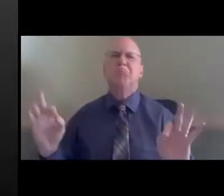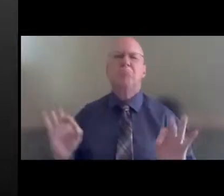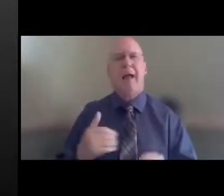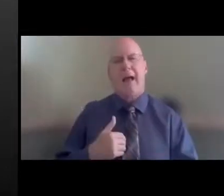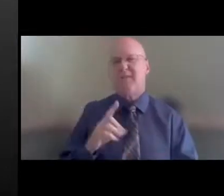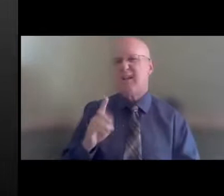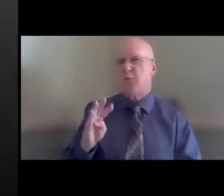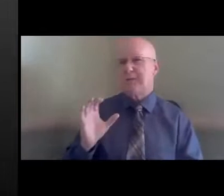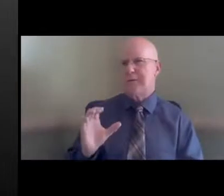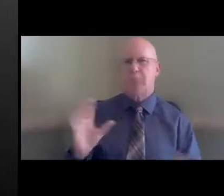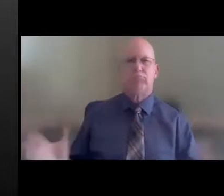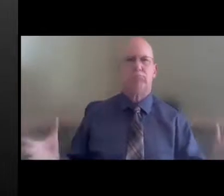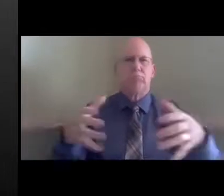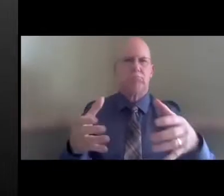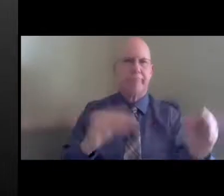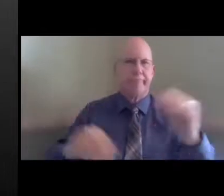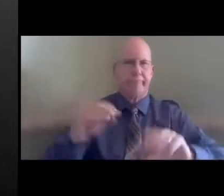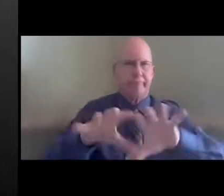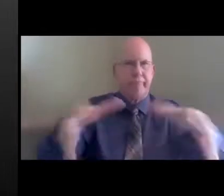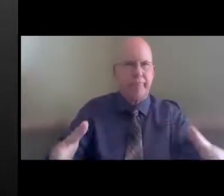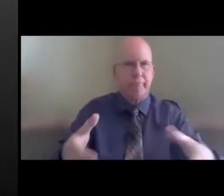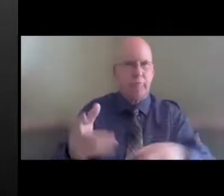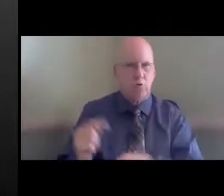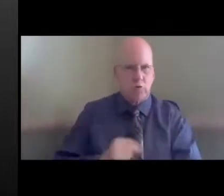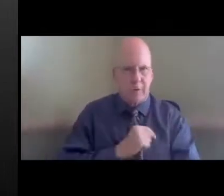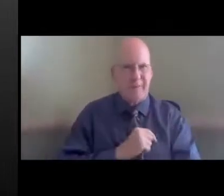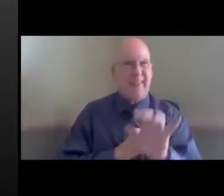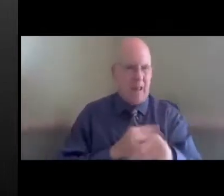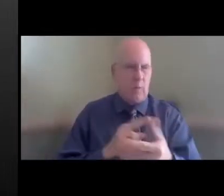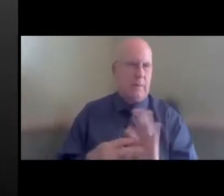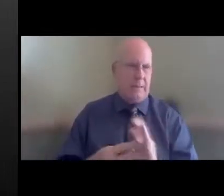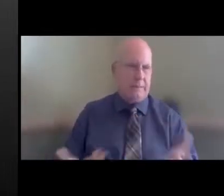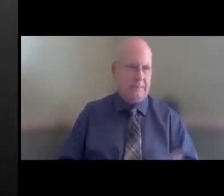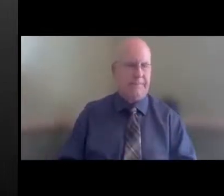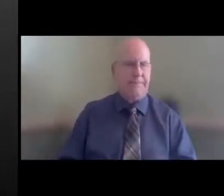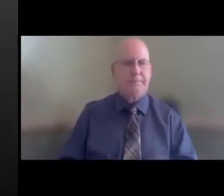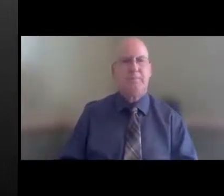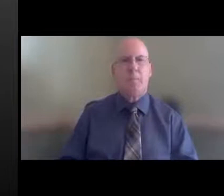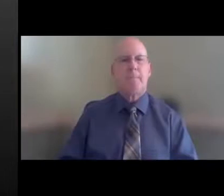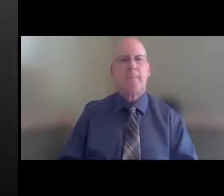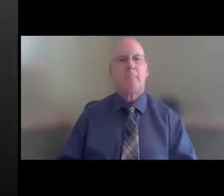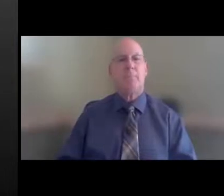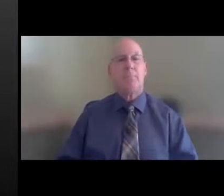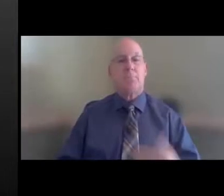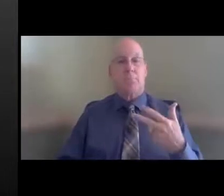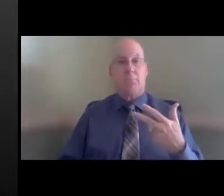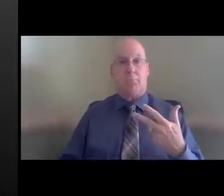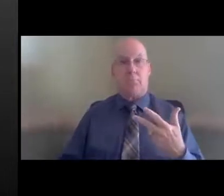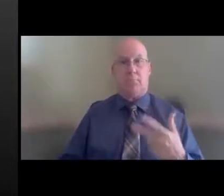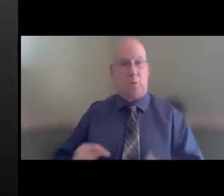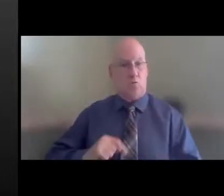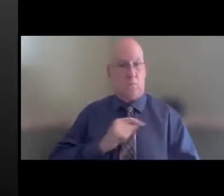D4C pooled special needs trust, you might know what they're referring to. But basically, these trusts have